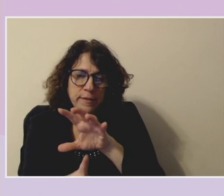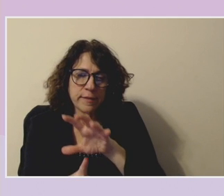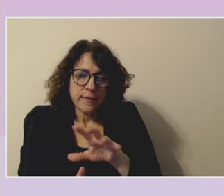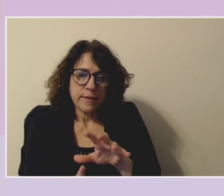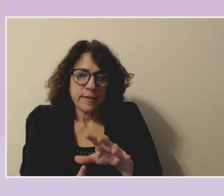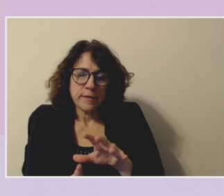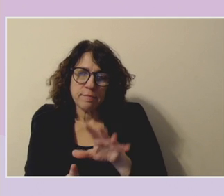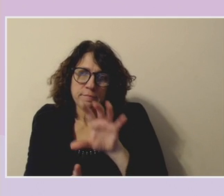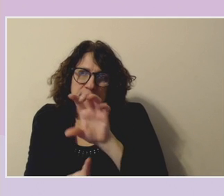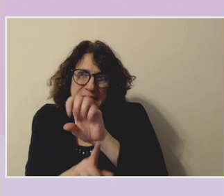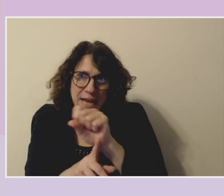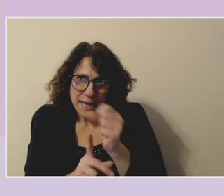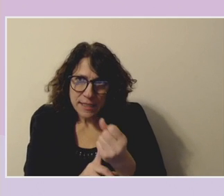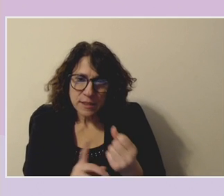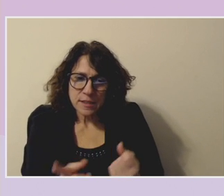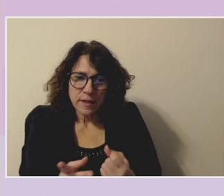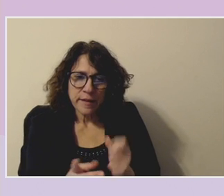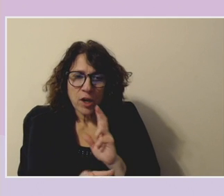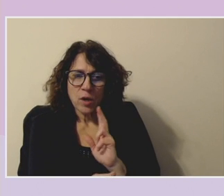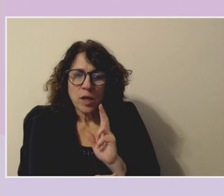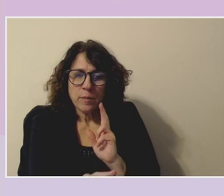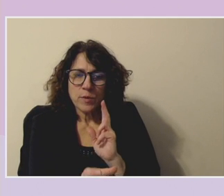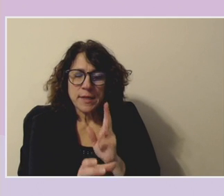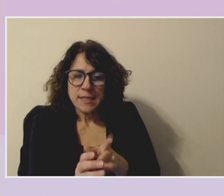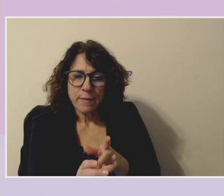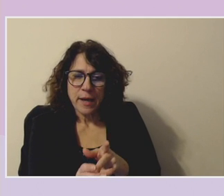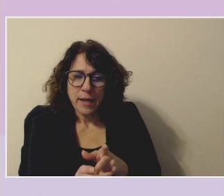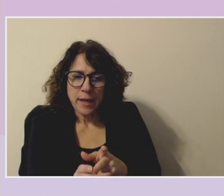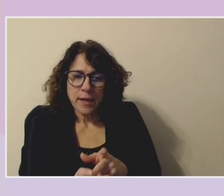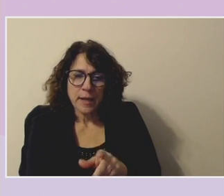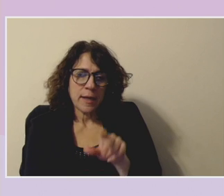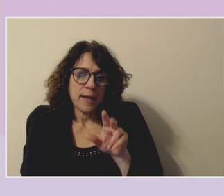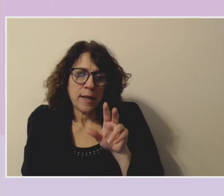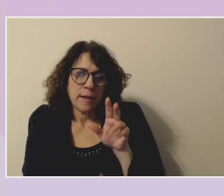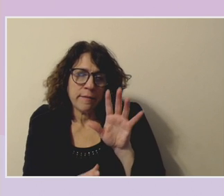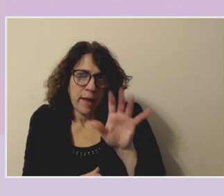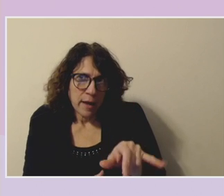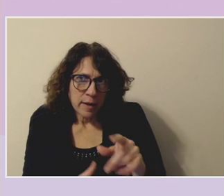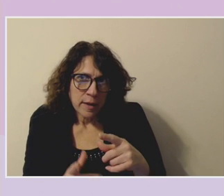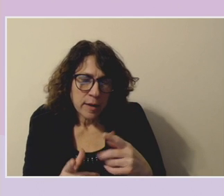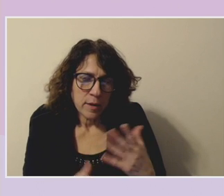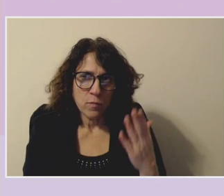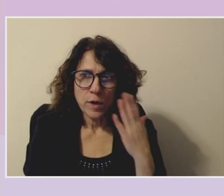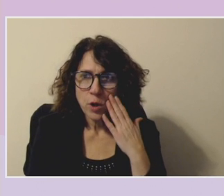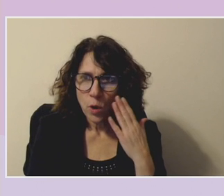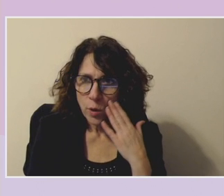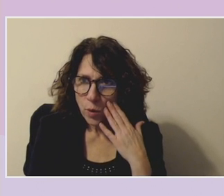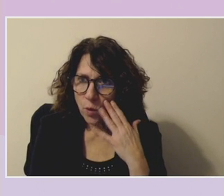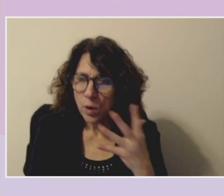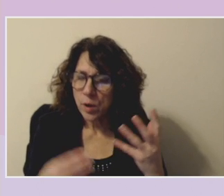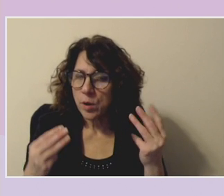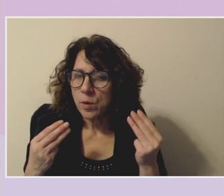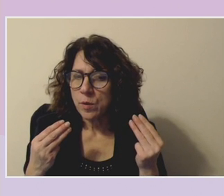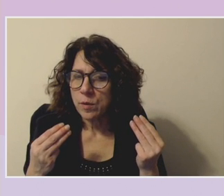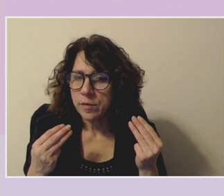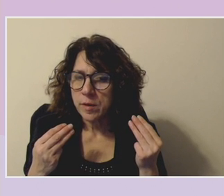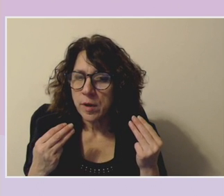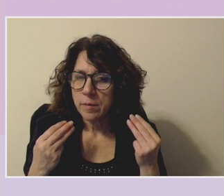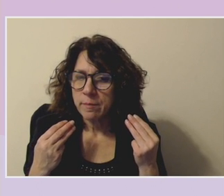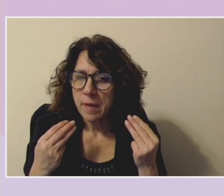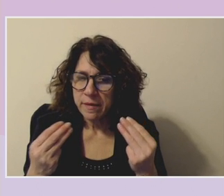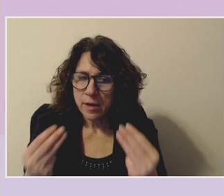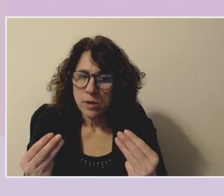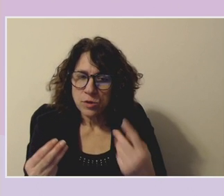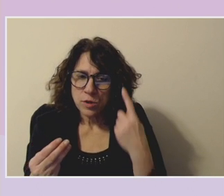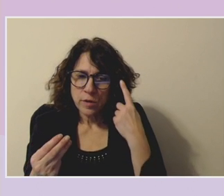Medicaid was participating in the same study. And as we all know, you know, that the methodology for cost settlement